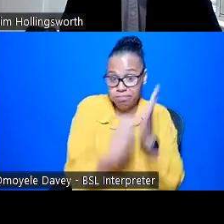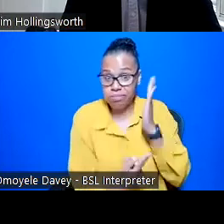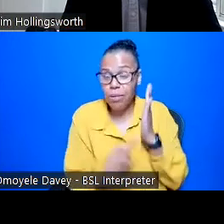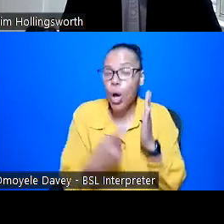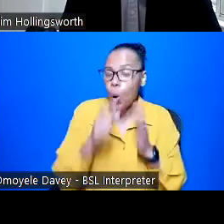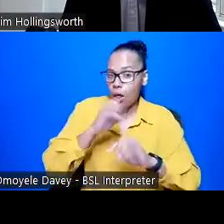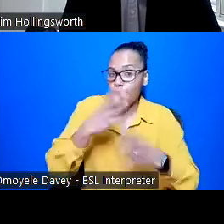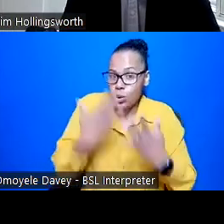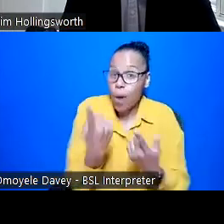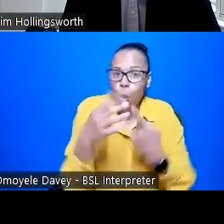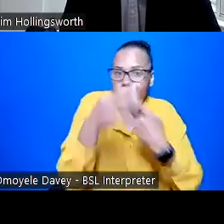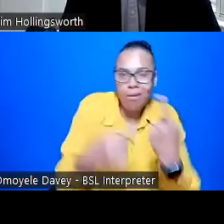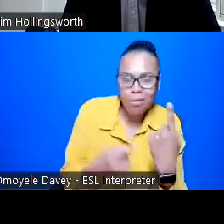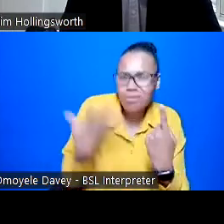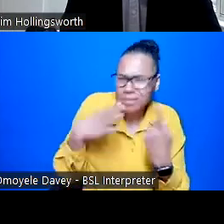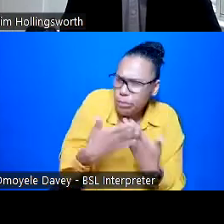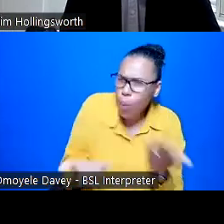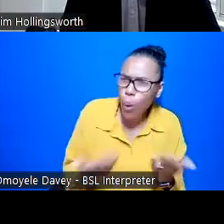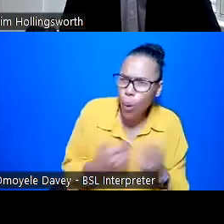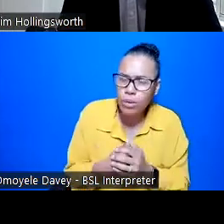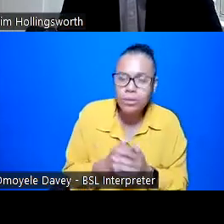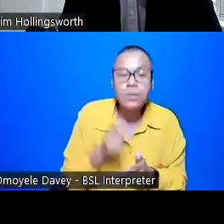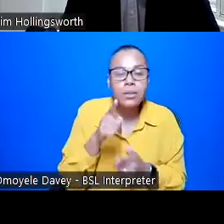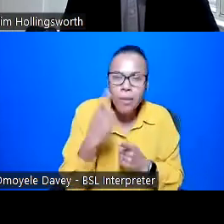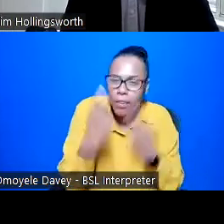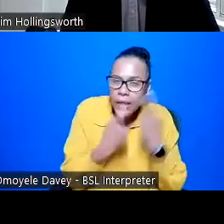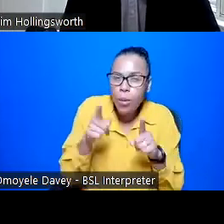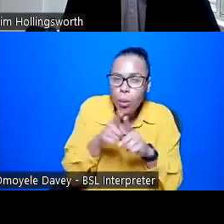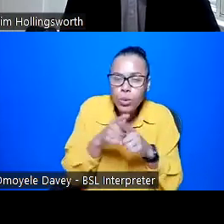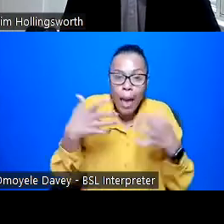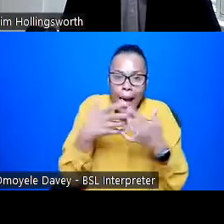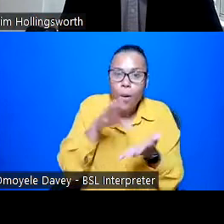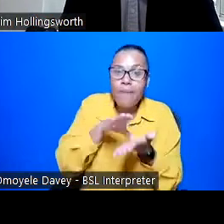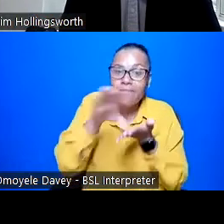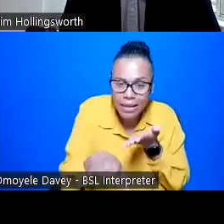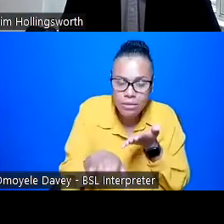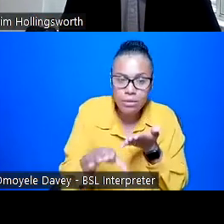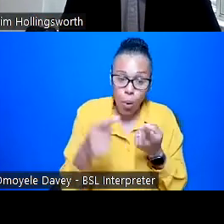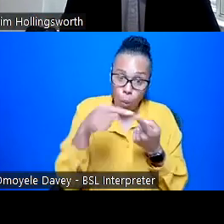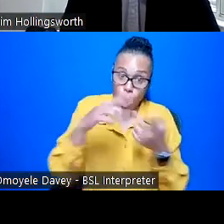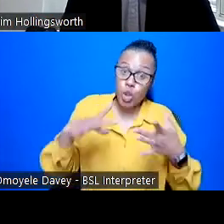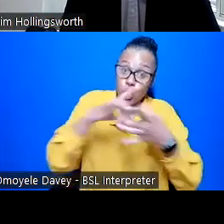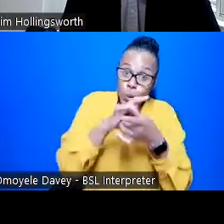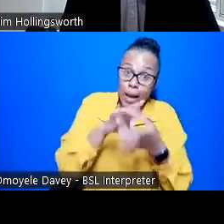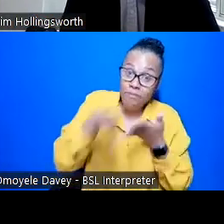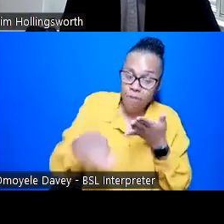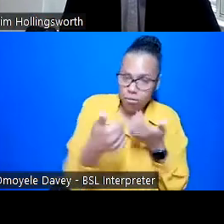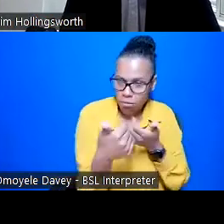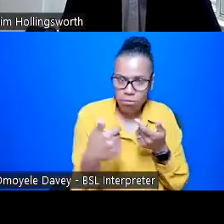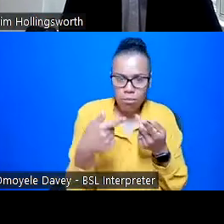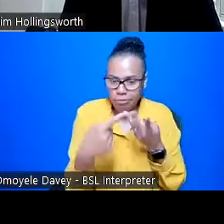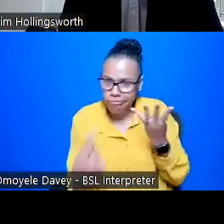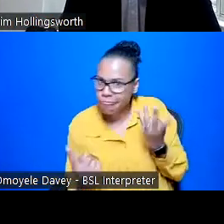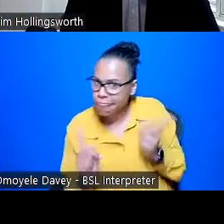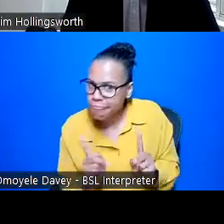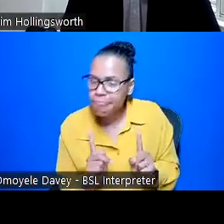we do need to think very much about how we invest. I mentioned the Together Fund, that it's not just about assuming that communities who previously